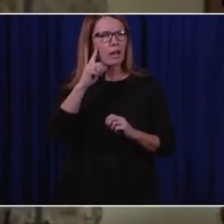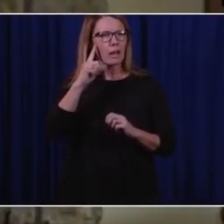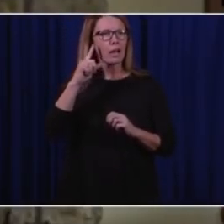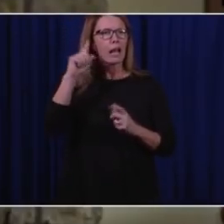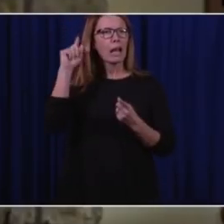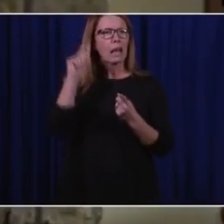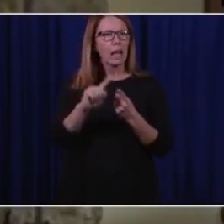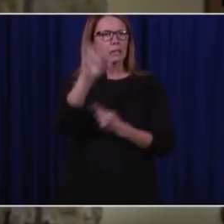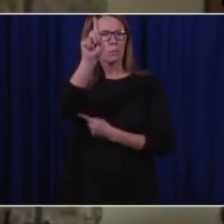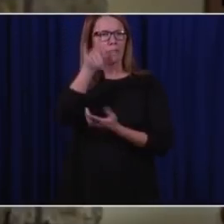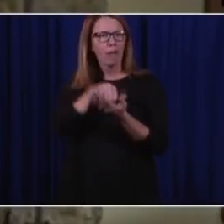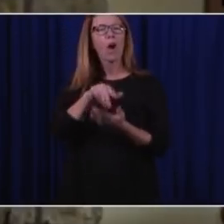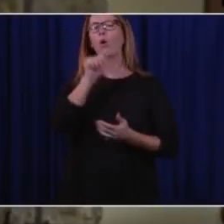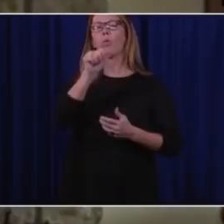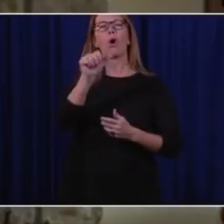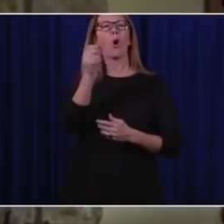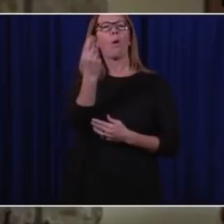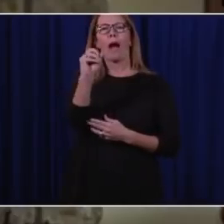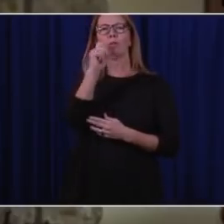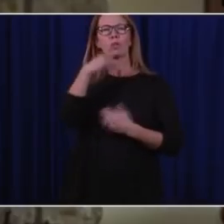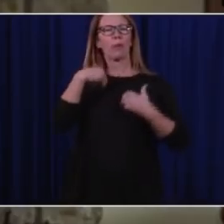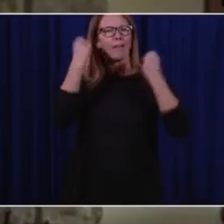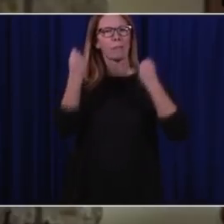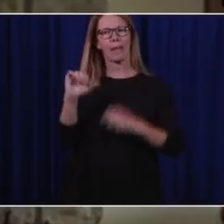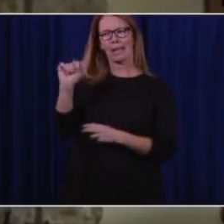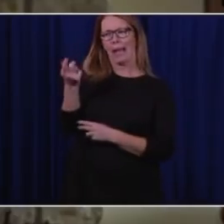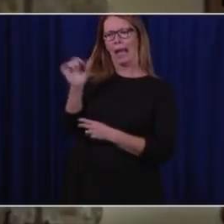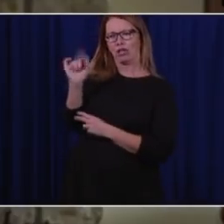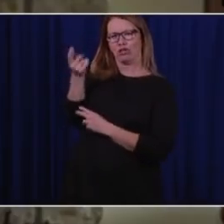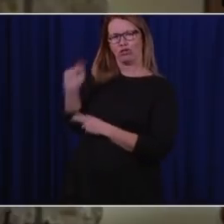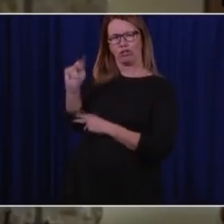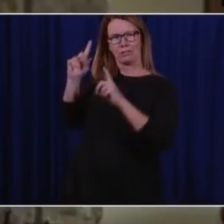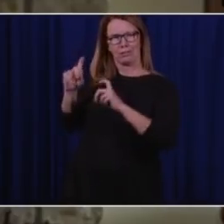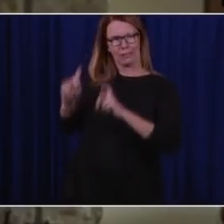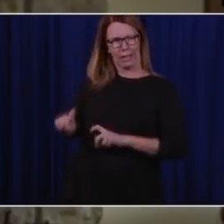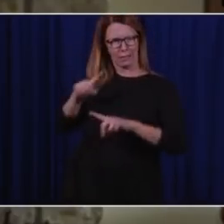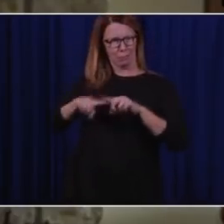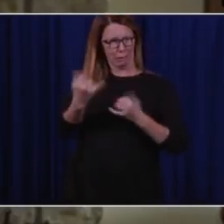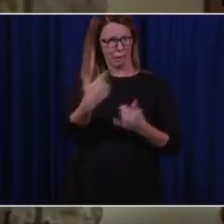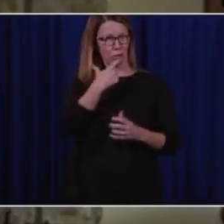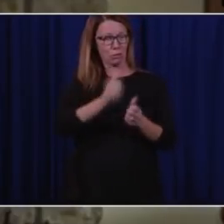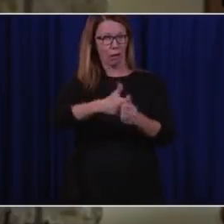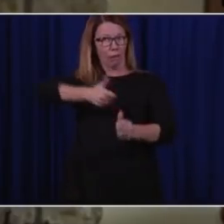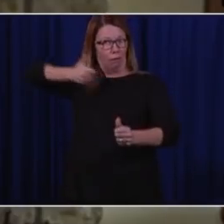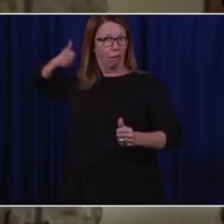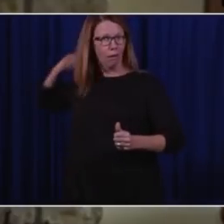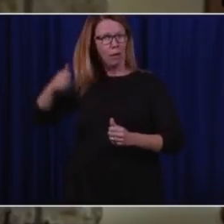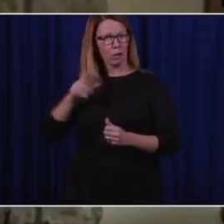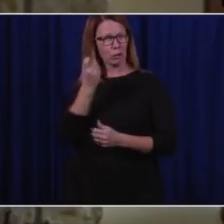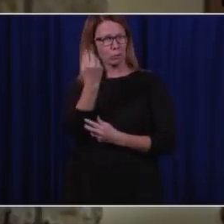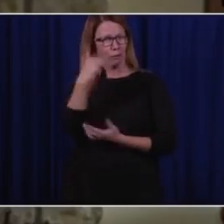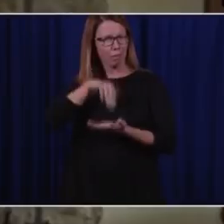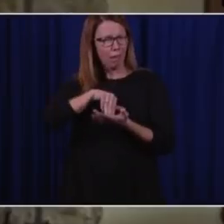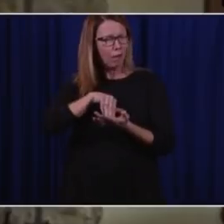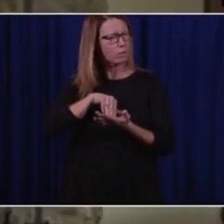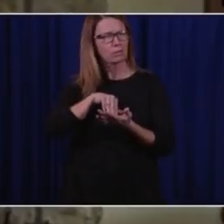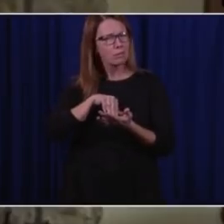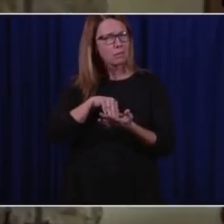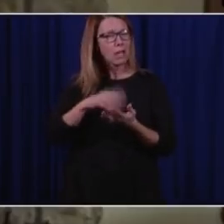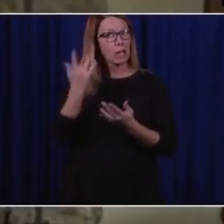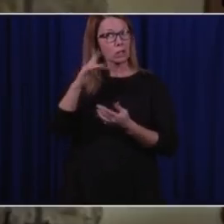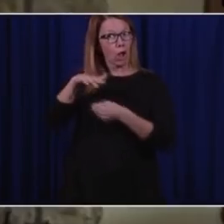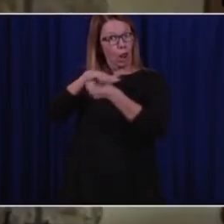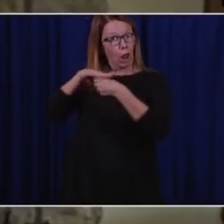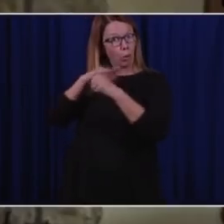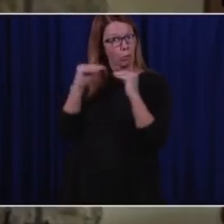day. How did we get backed up by 12,000 just as of Monday? Where is the bottleneck happening? Is it people at the local level?